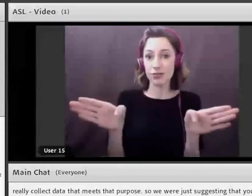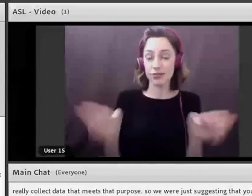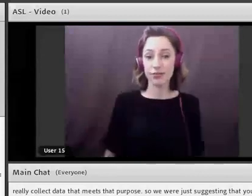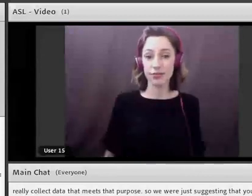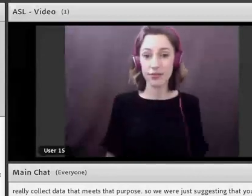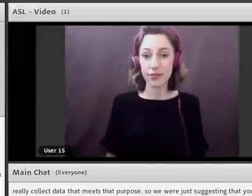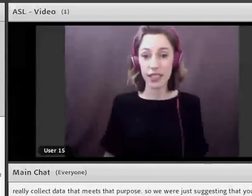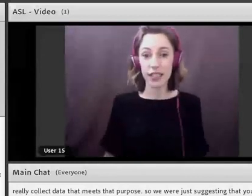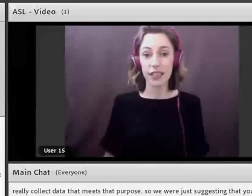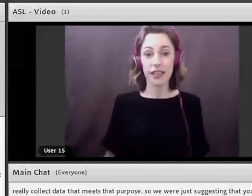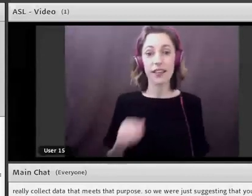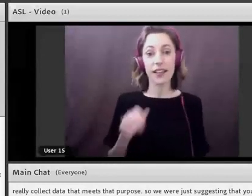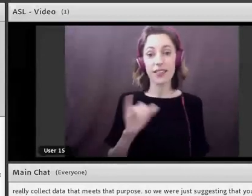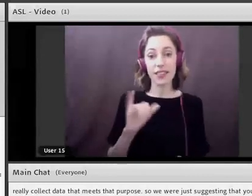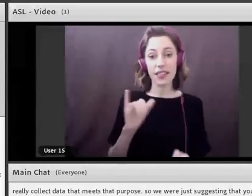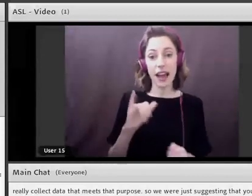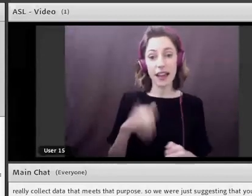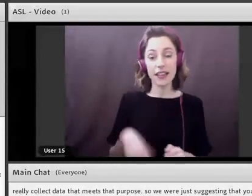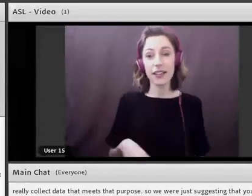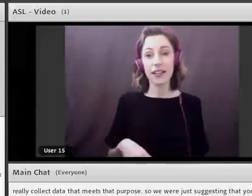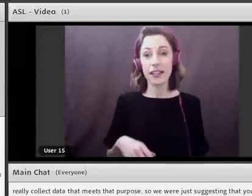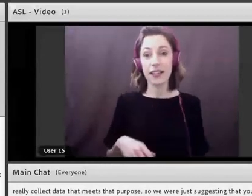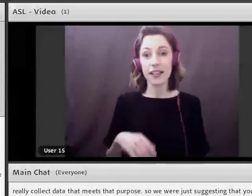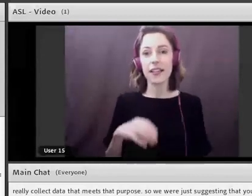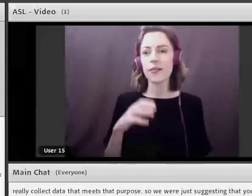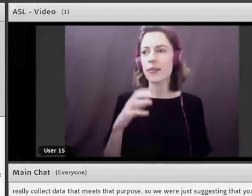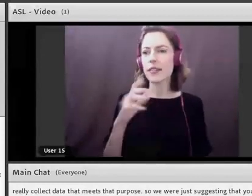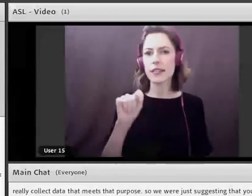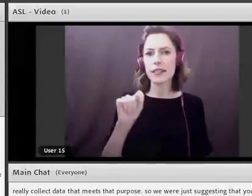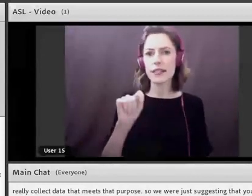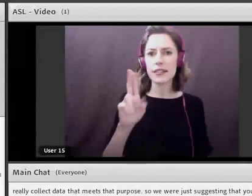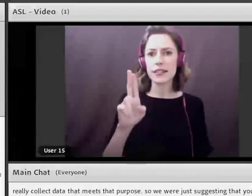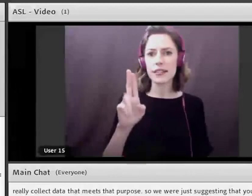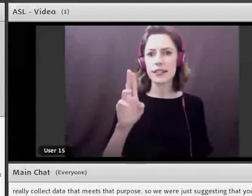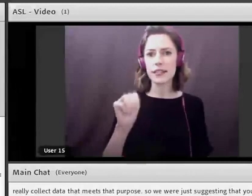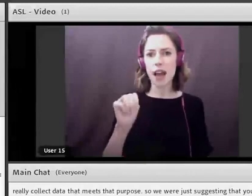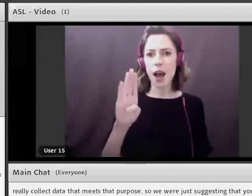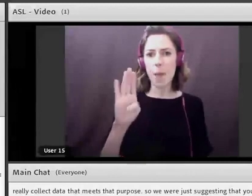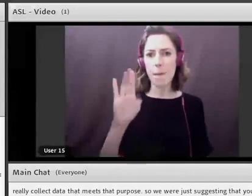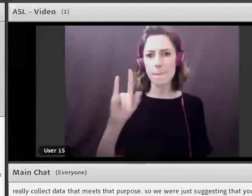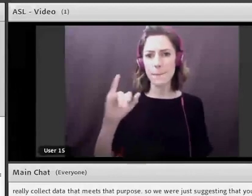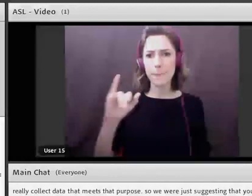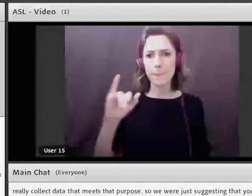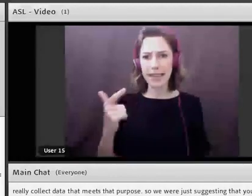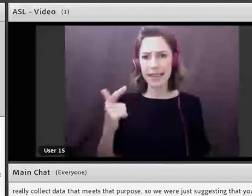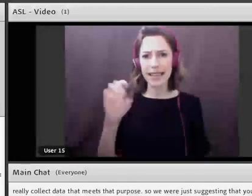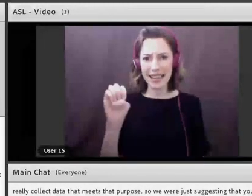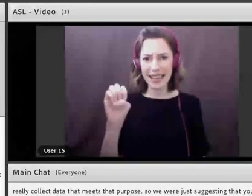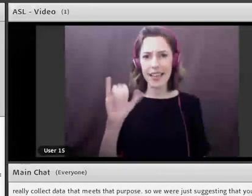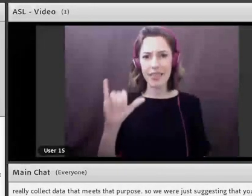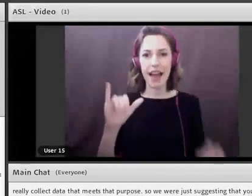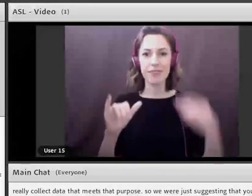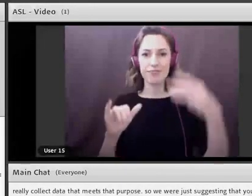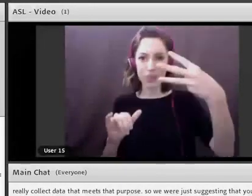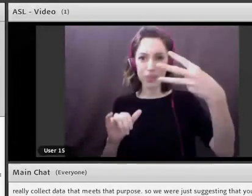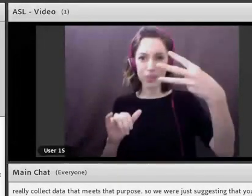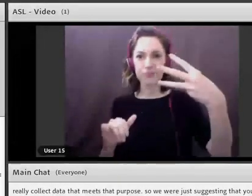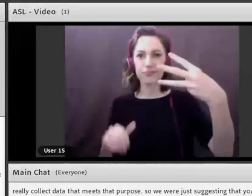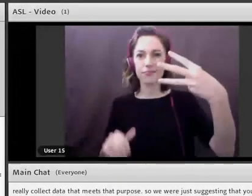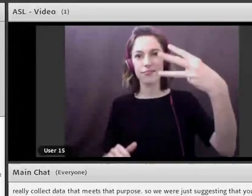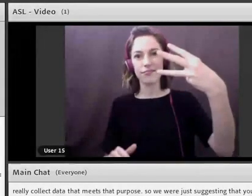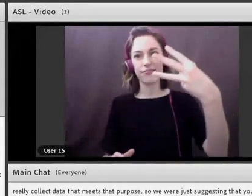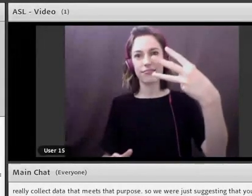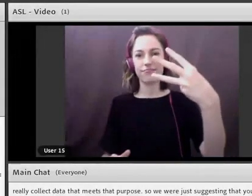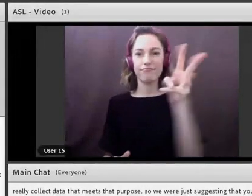with disabilities. The tumbling E is hard for children with intellectual or dyslexia because of orientation. And then, of course,